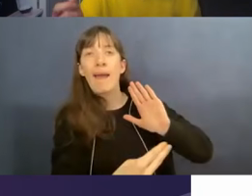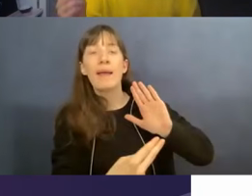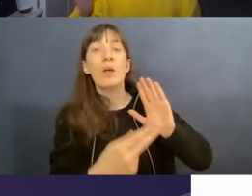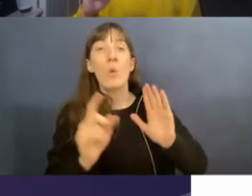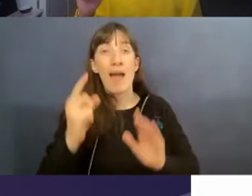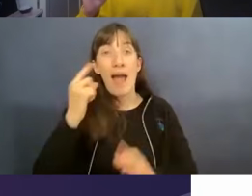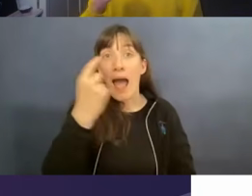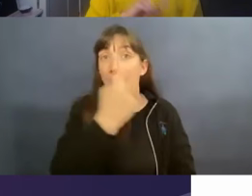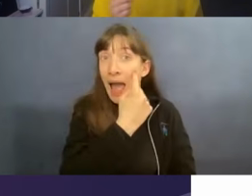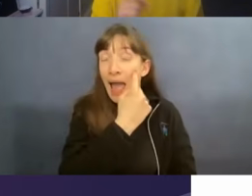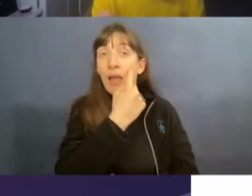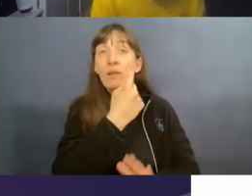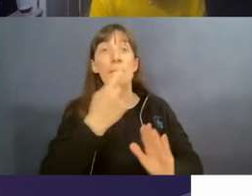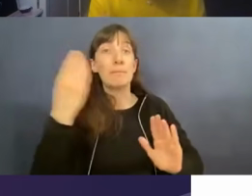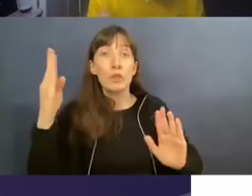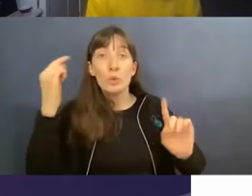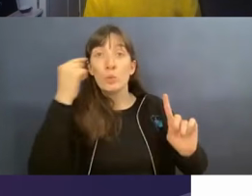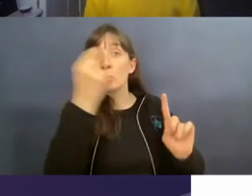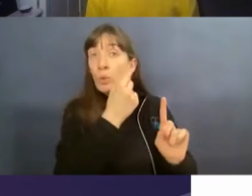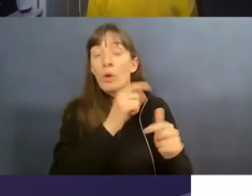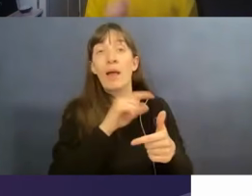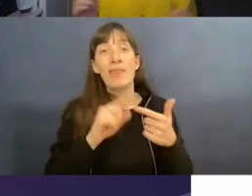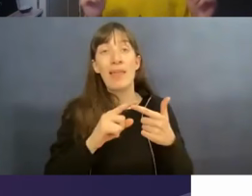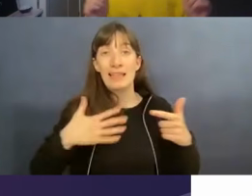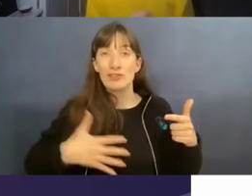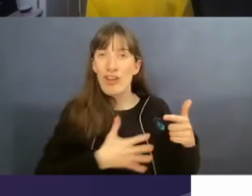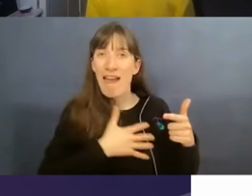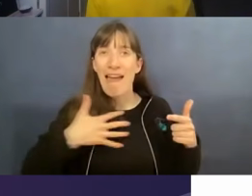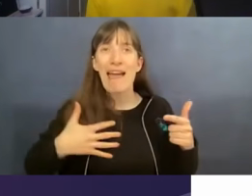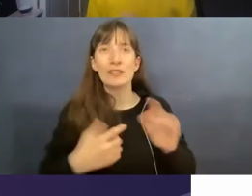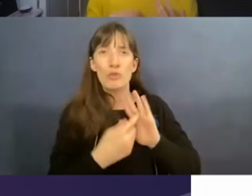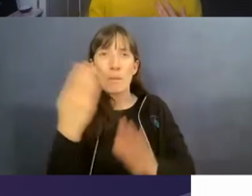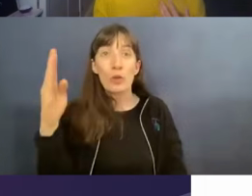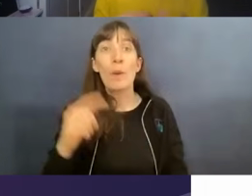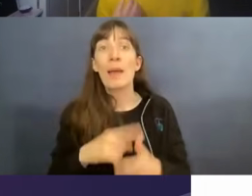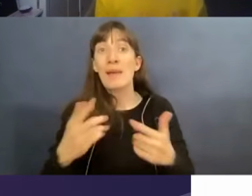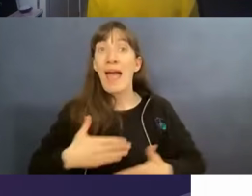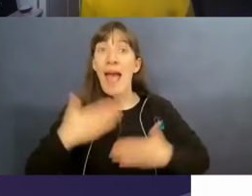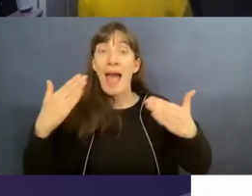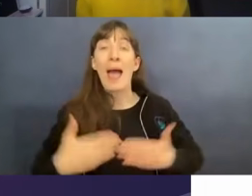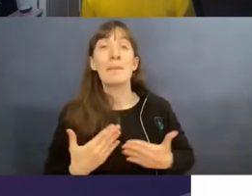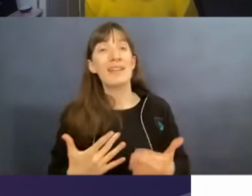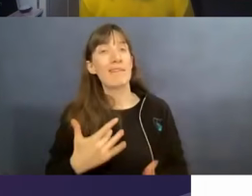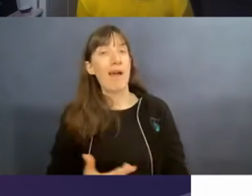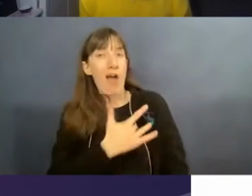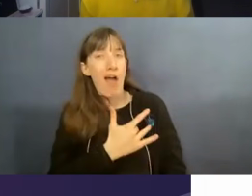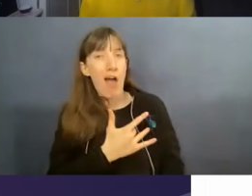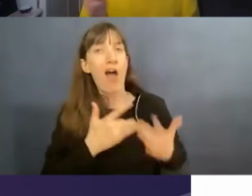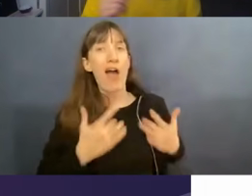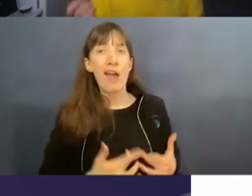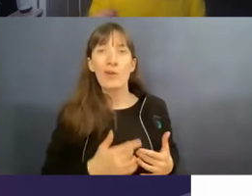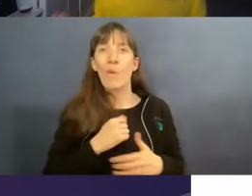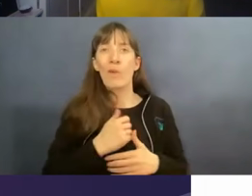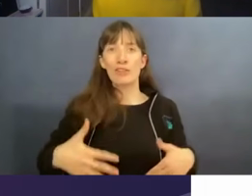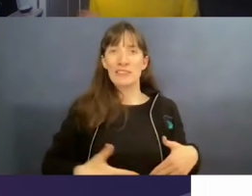their eyes would be, and then maybe in their chest. And then happiness, maybe they feel that like in their heart or in their stomach, and they